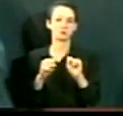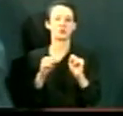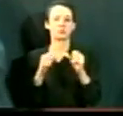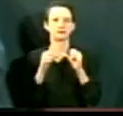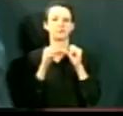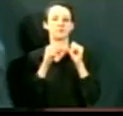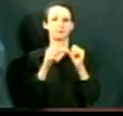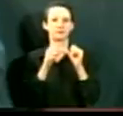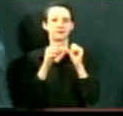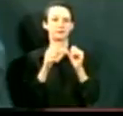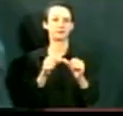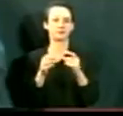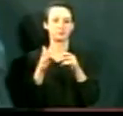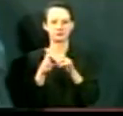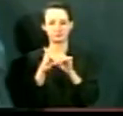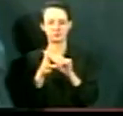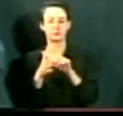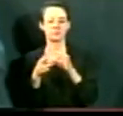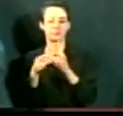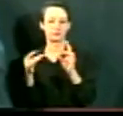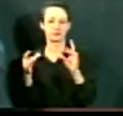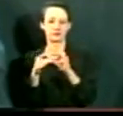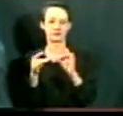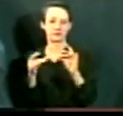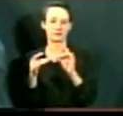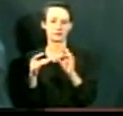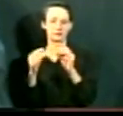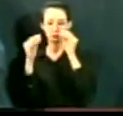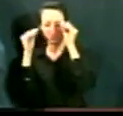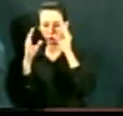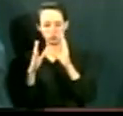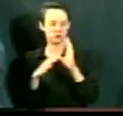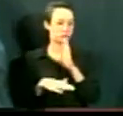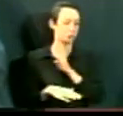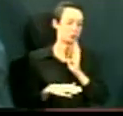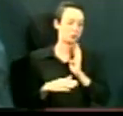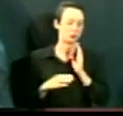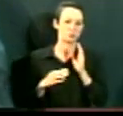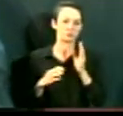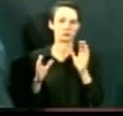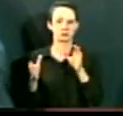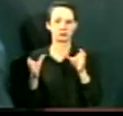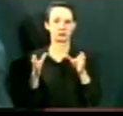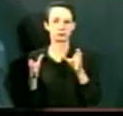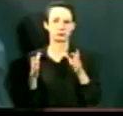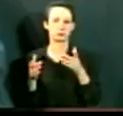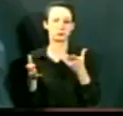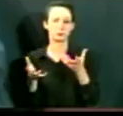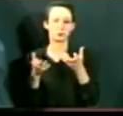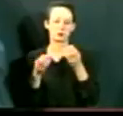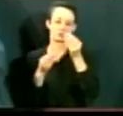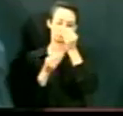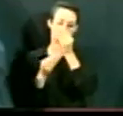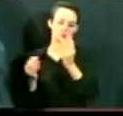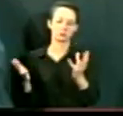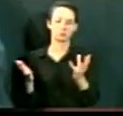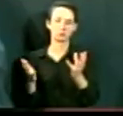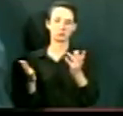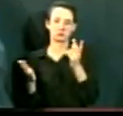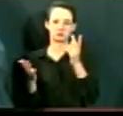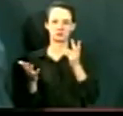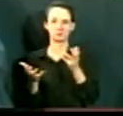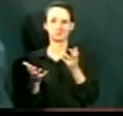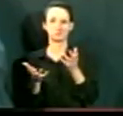statement, both jointly between teachers and the board, that this is what we think we would like to see